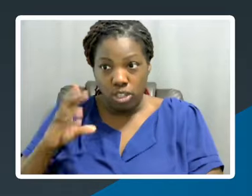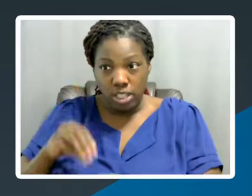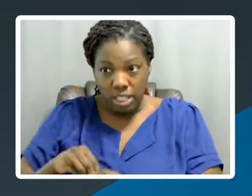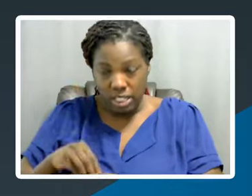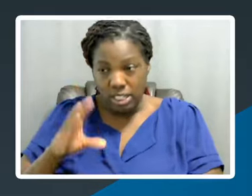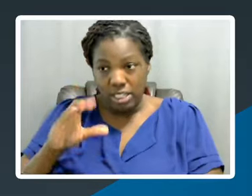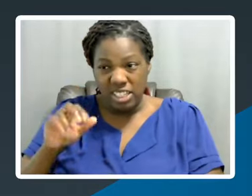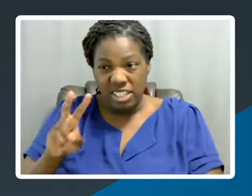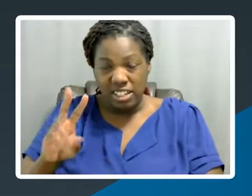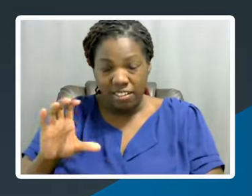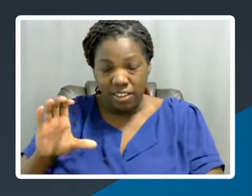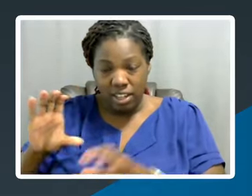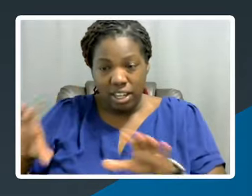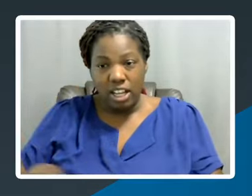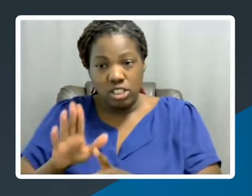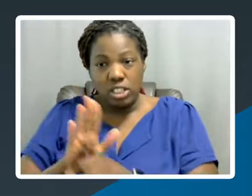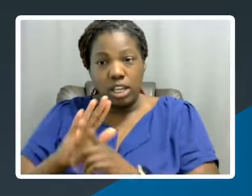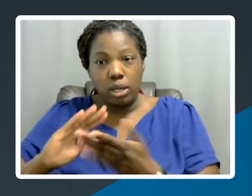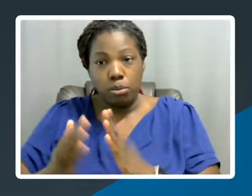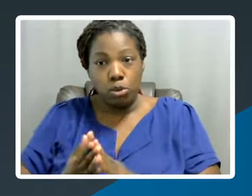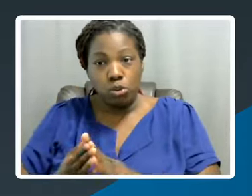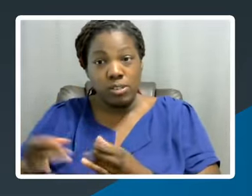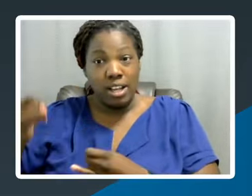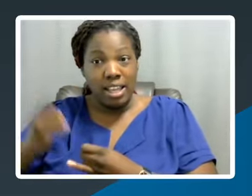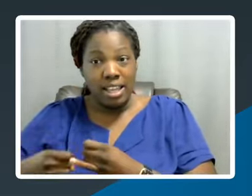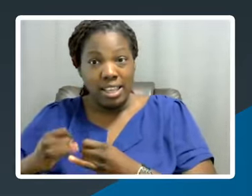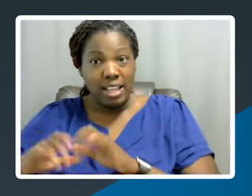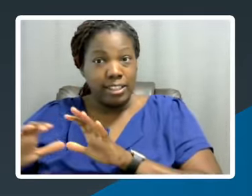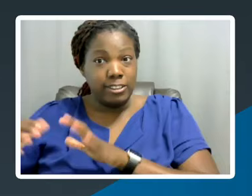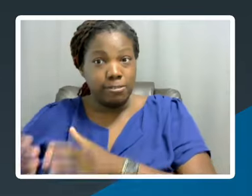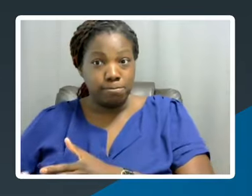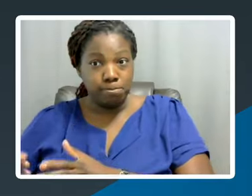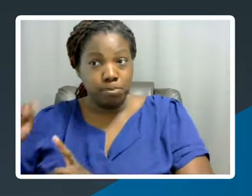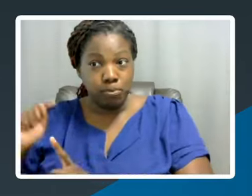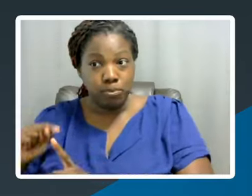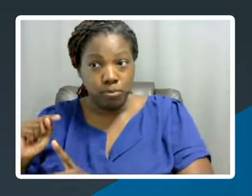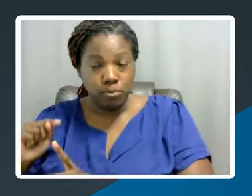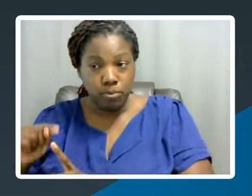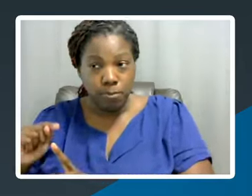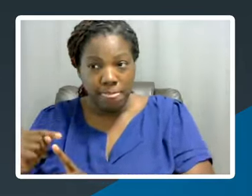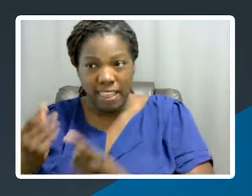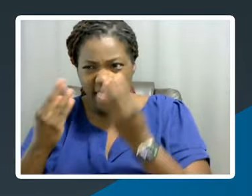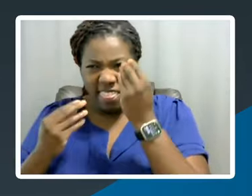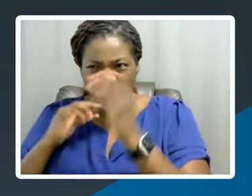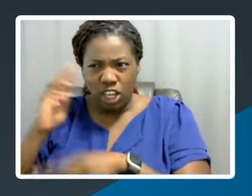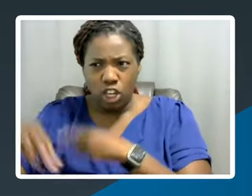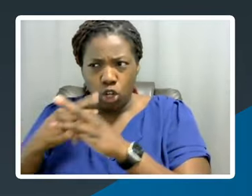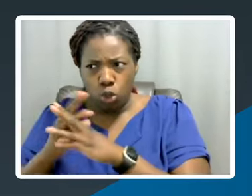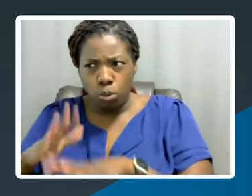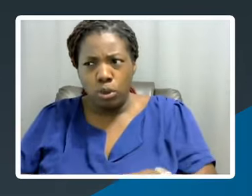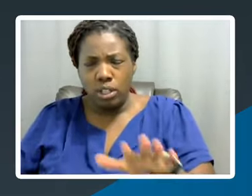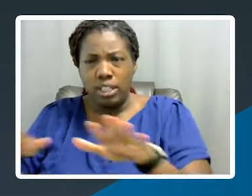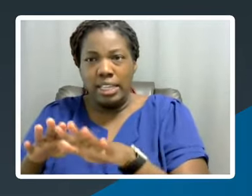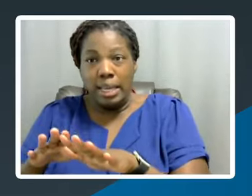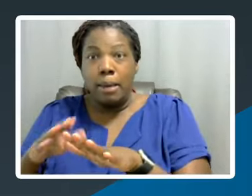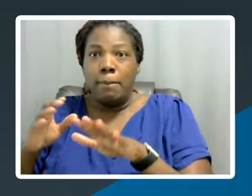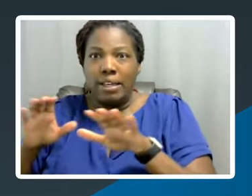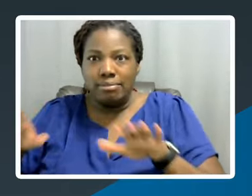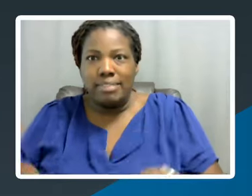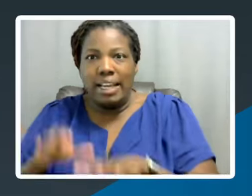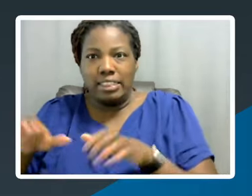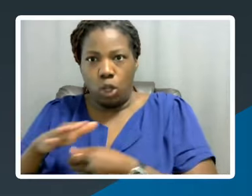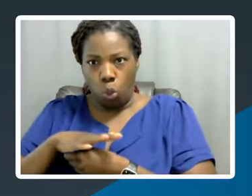communities. And then our final strand is thinking globally, acting locally. And in this